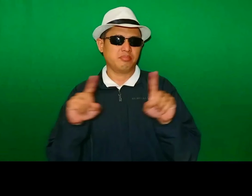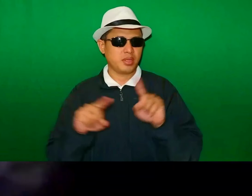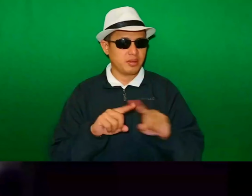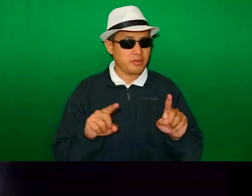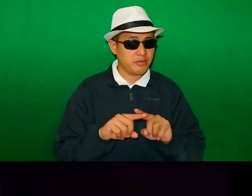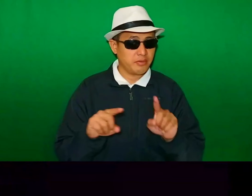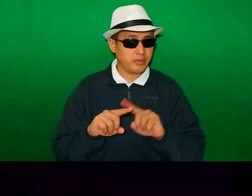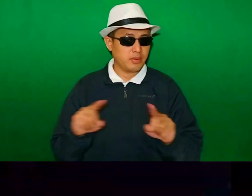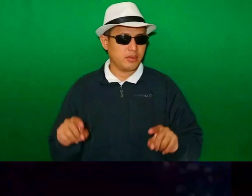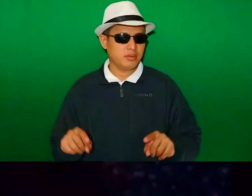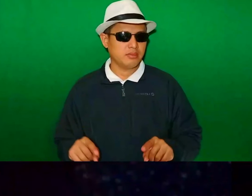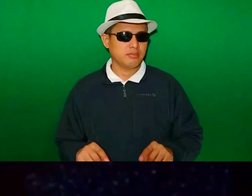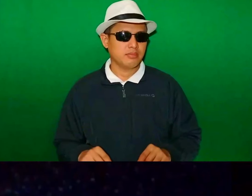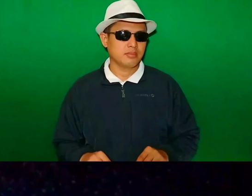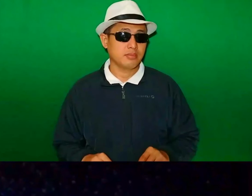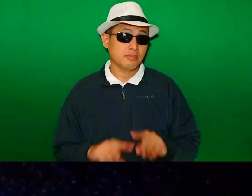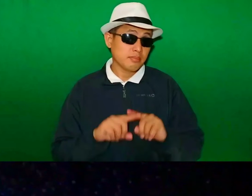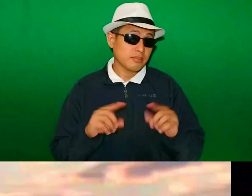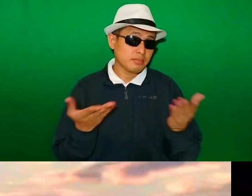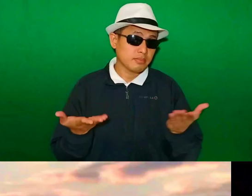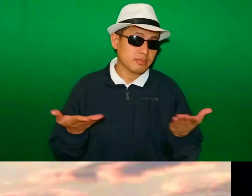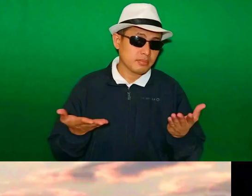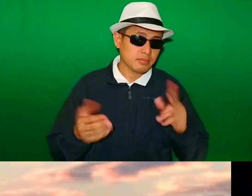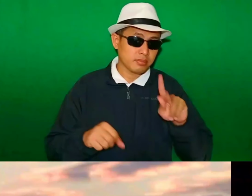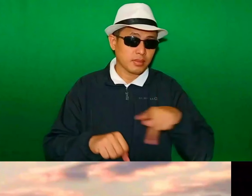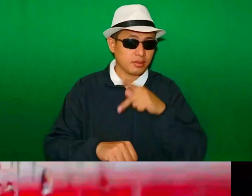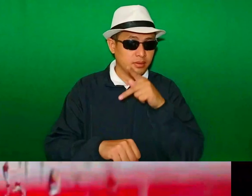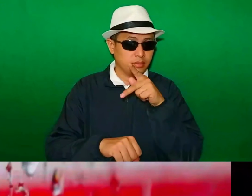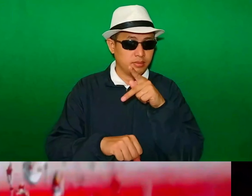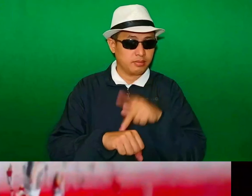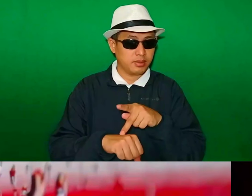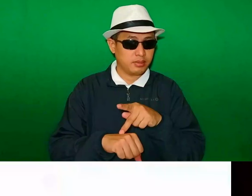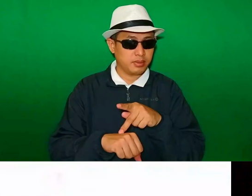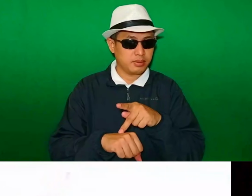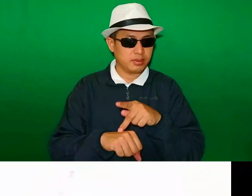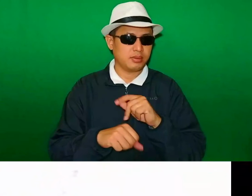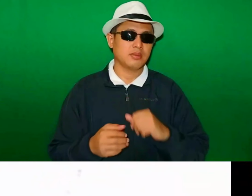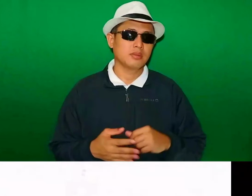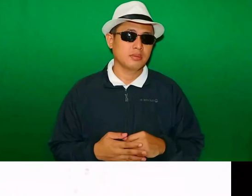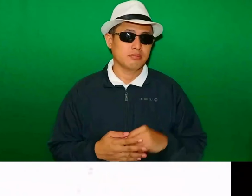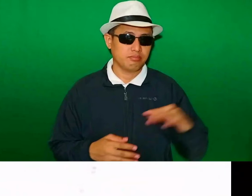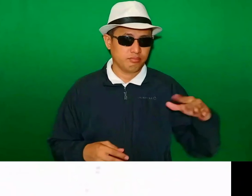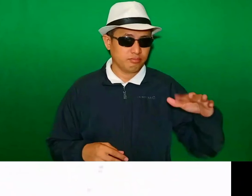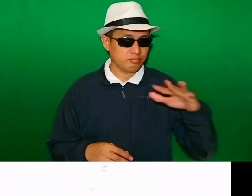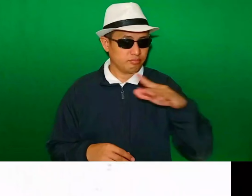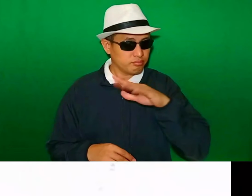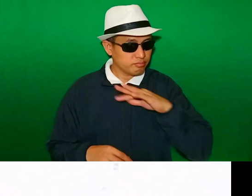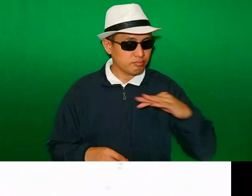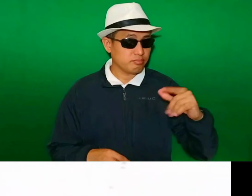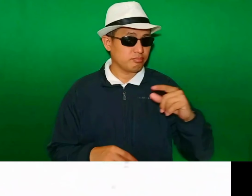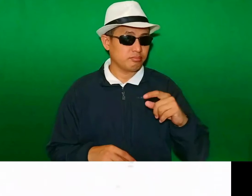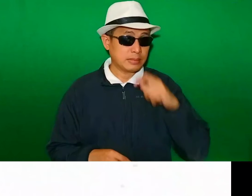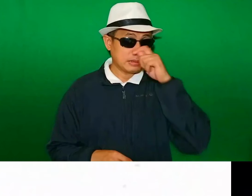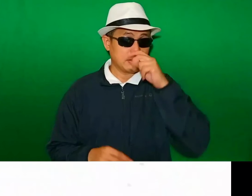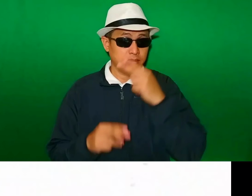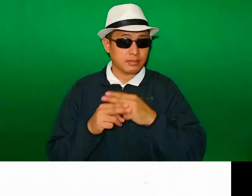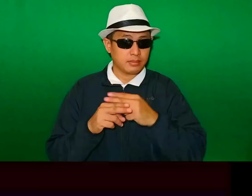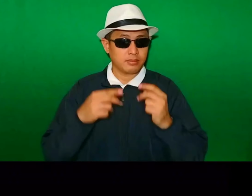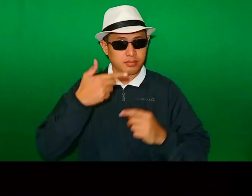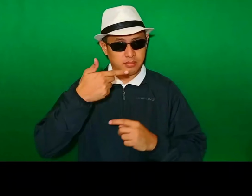natin. Throughout the whole world, the period of time in which they start flying around may vary. But here